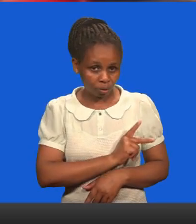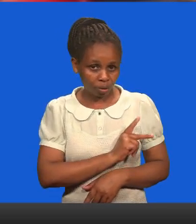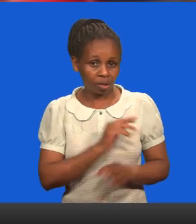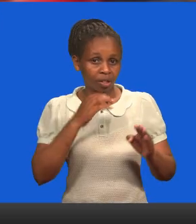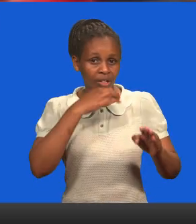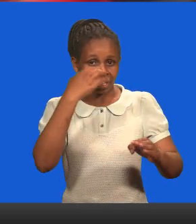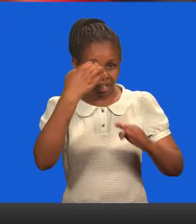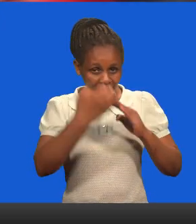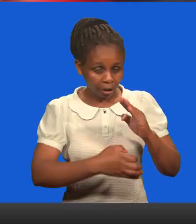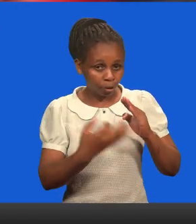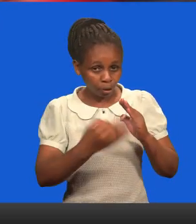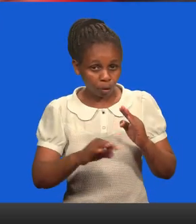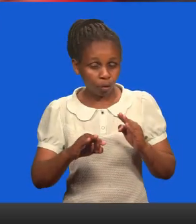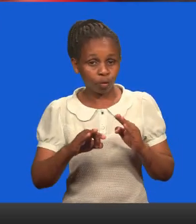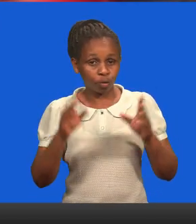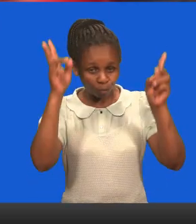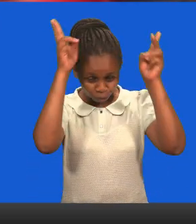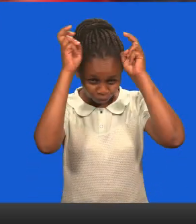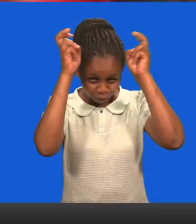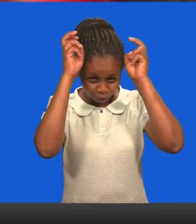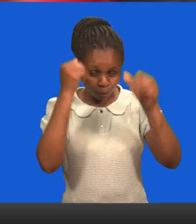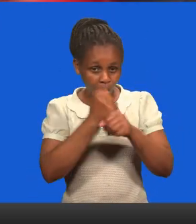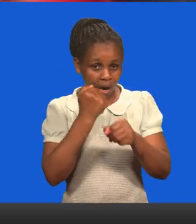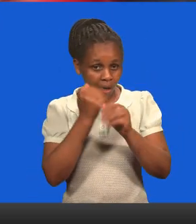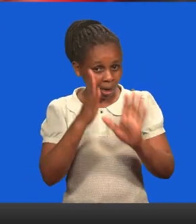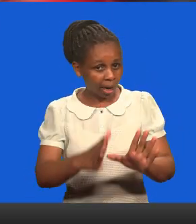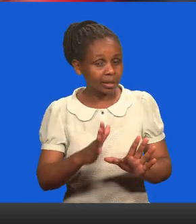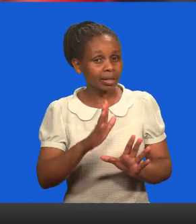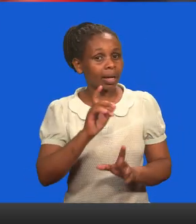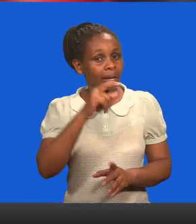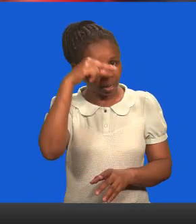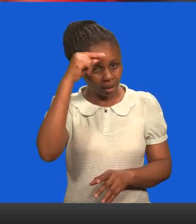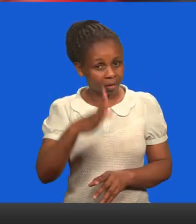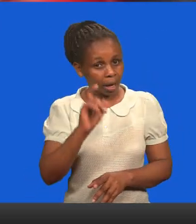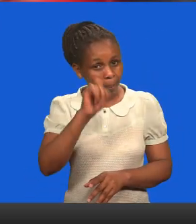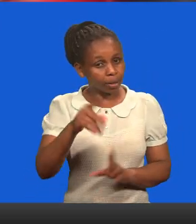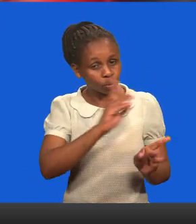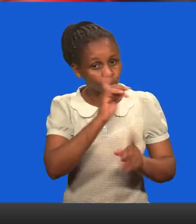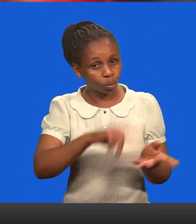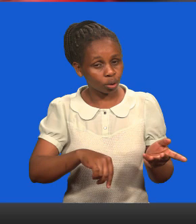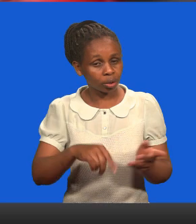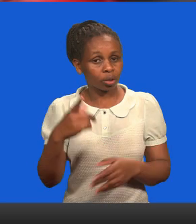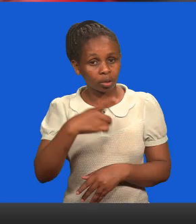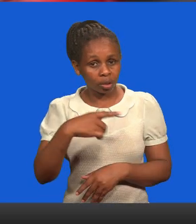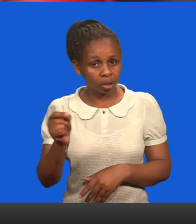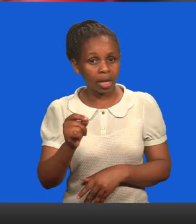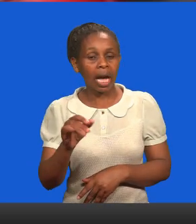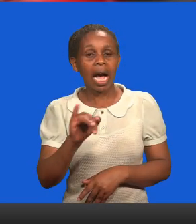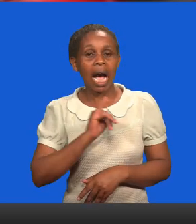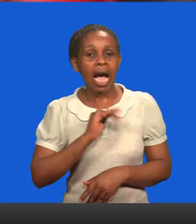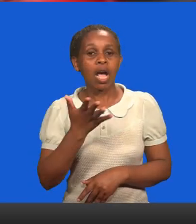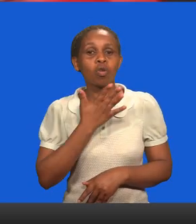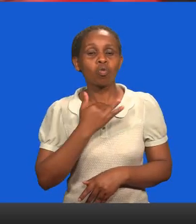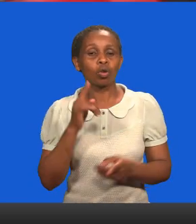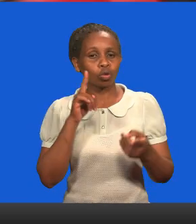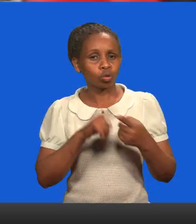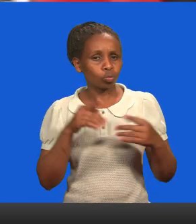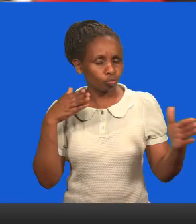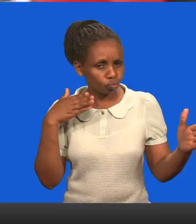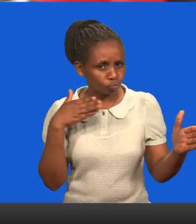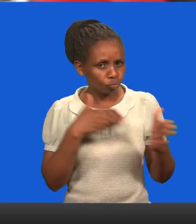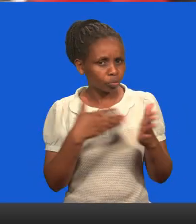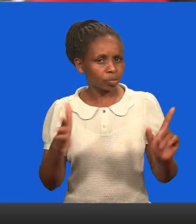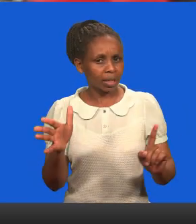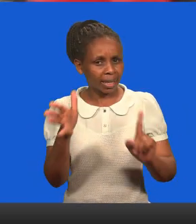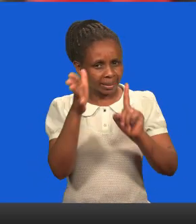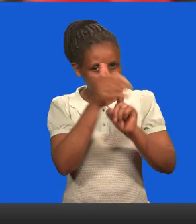For forgery, impersonation, and end of ghost workers in Meru County, Kawira must. I